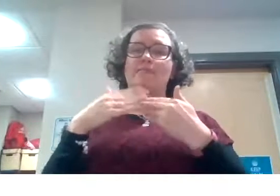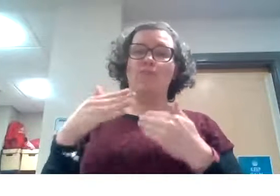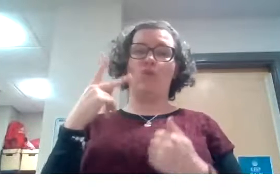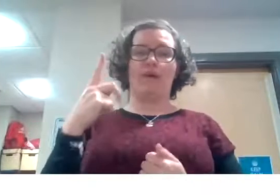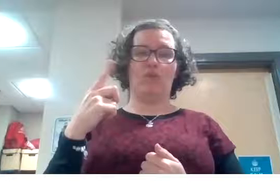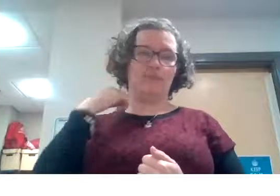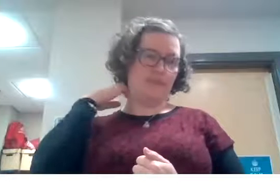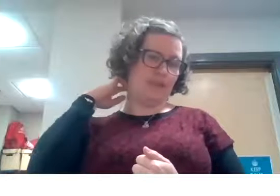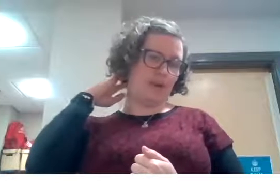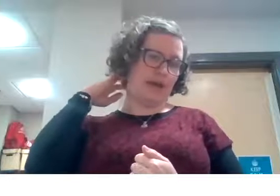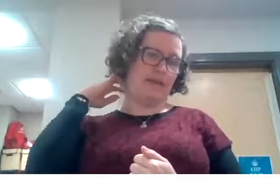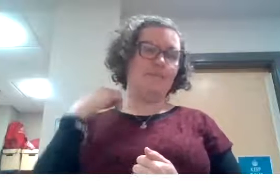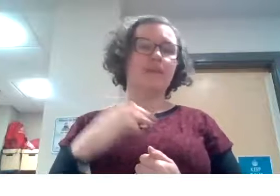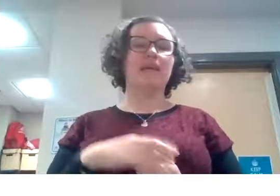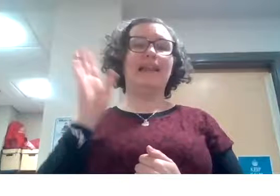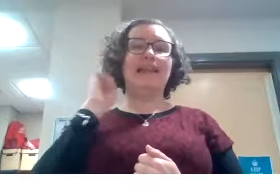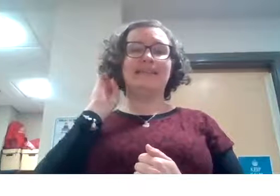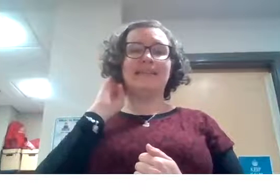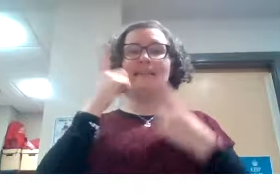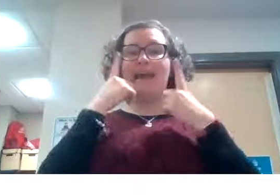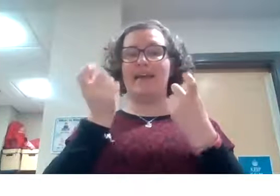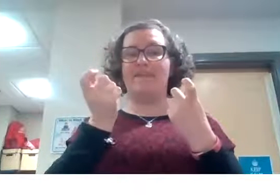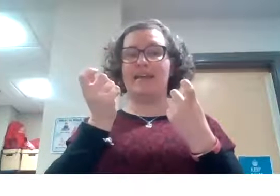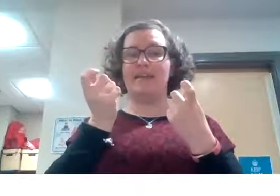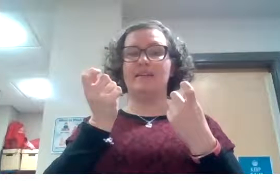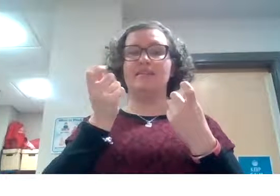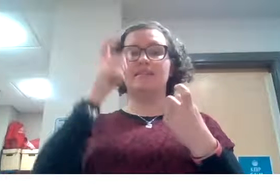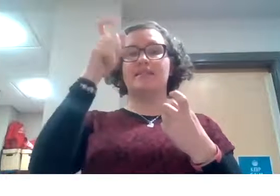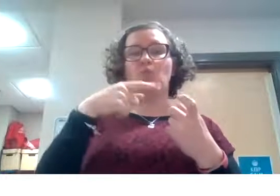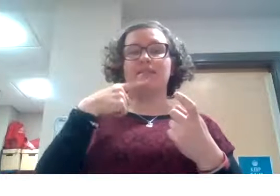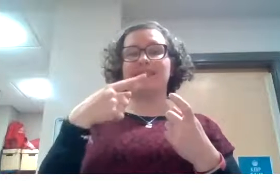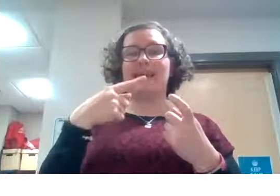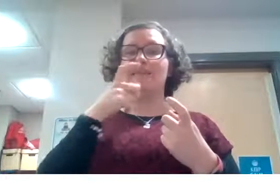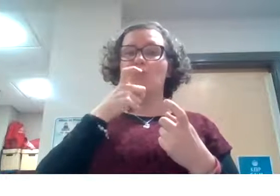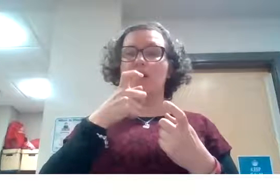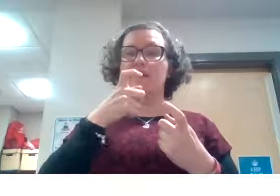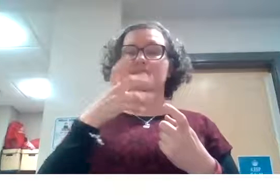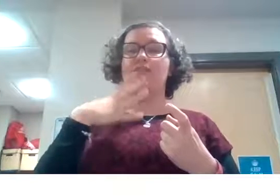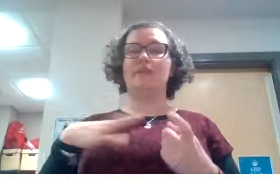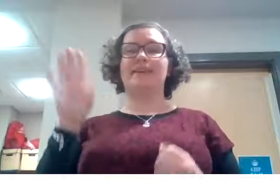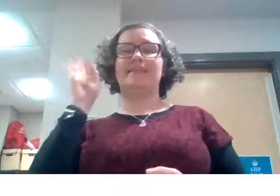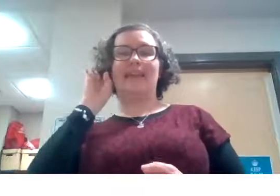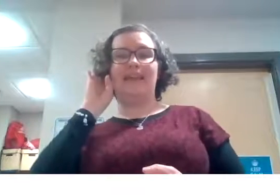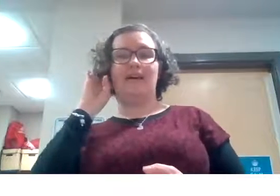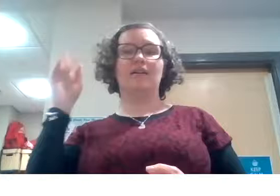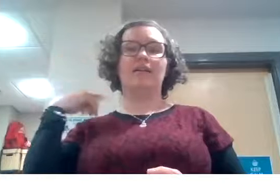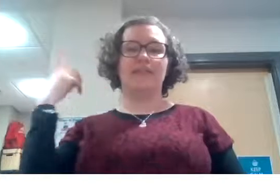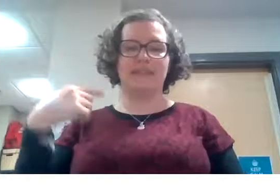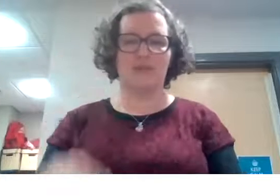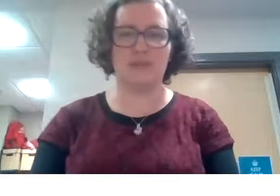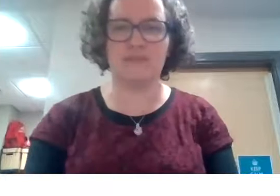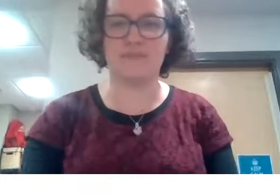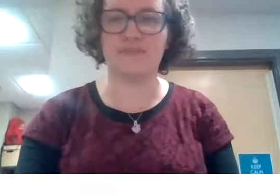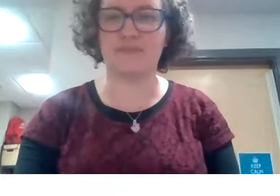two. Is more than one. Okay, listen carefully to someone saying the words if you need to hear